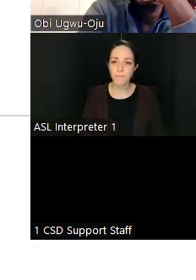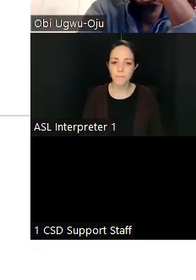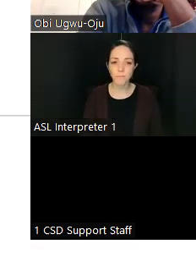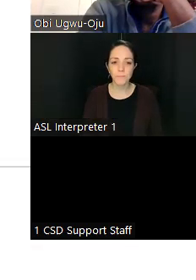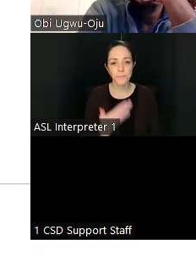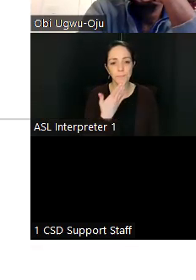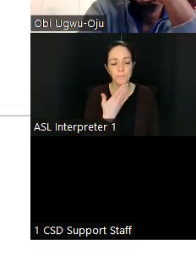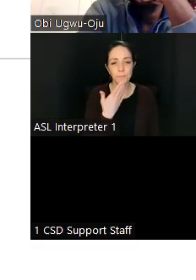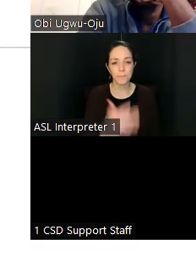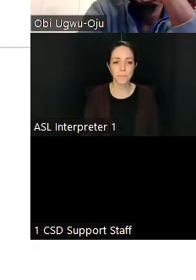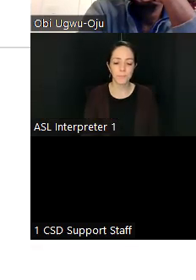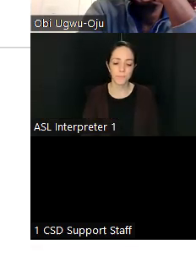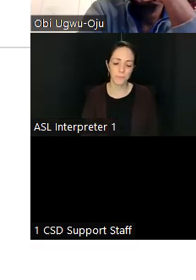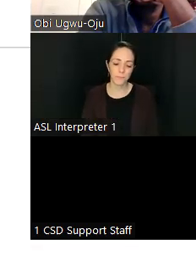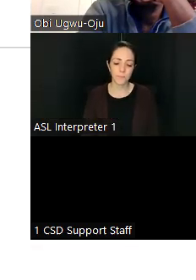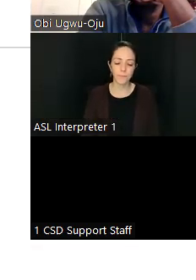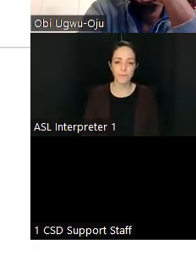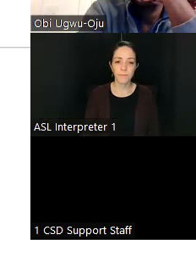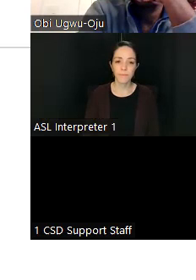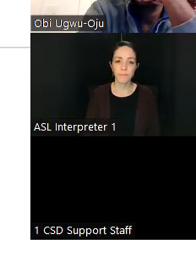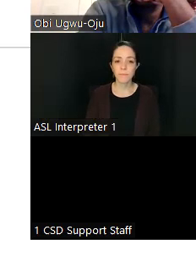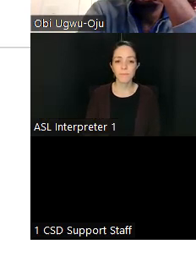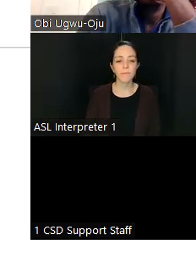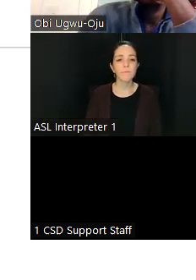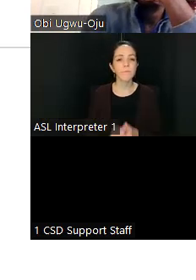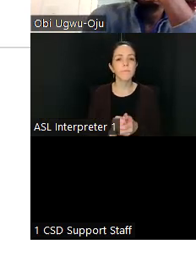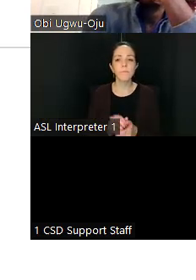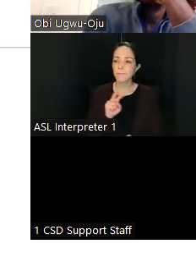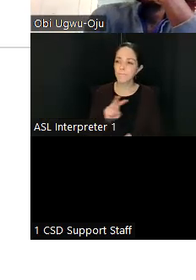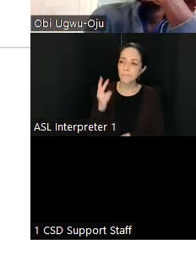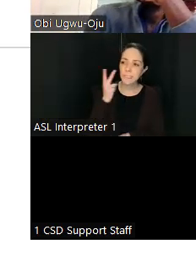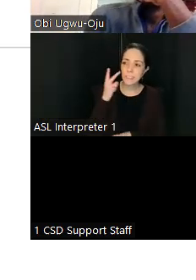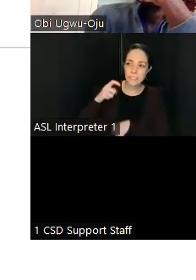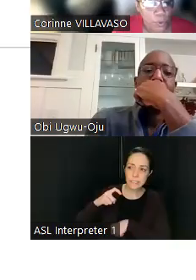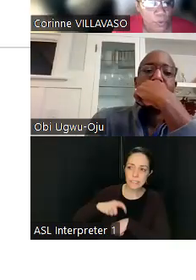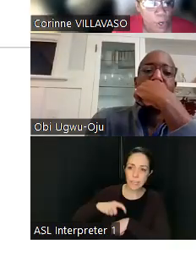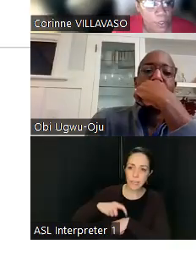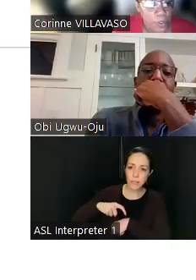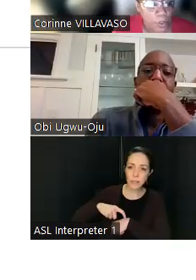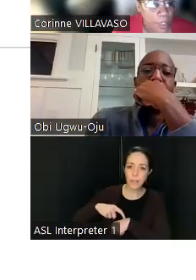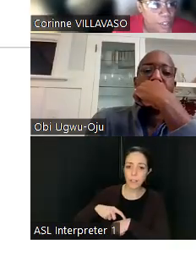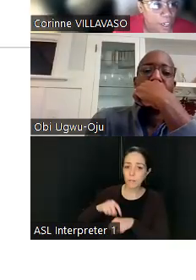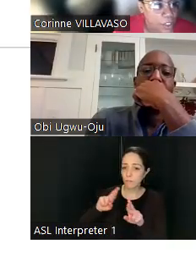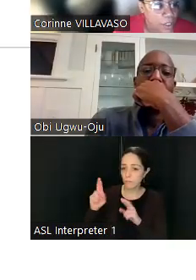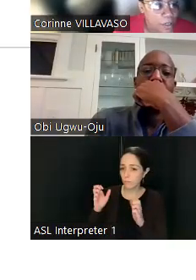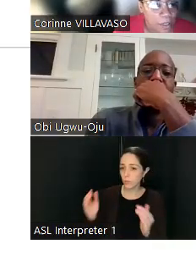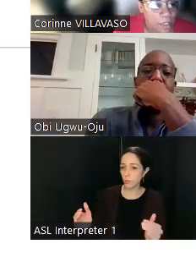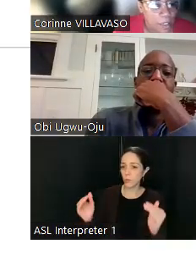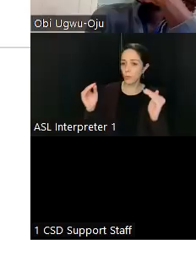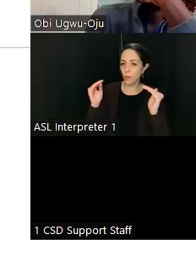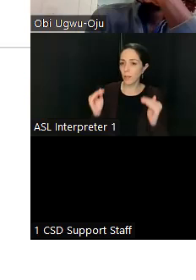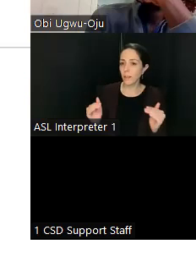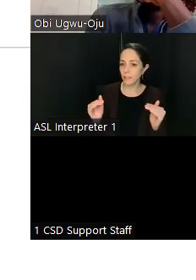Thank you, Commissioner Angie. Being mindful of the time, is it okay for us to move forward to the next section?